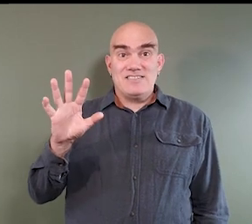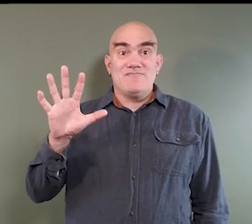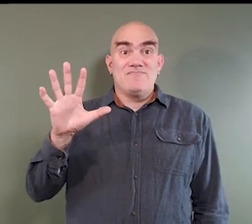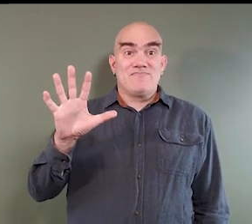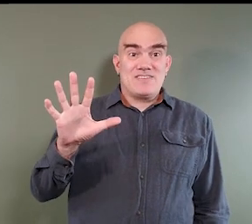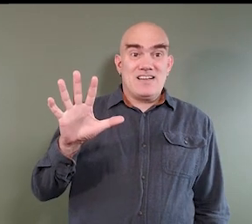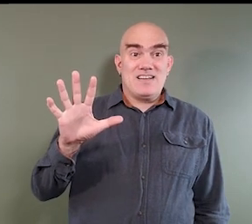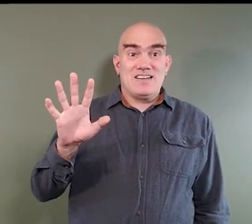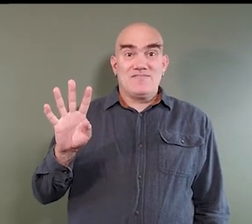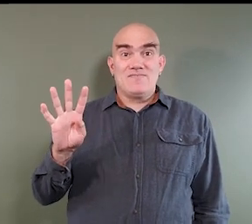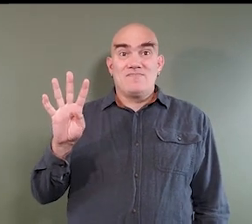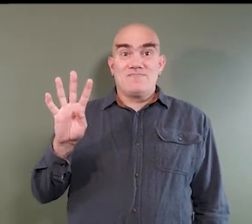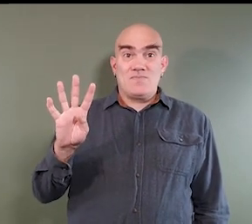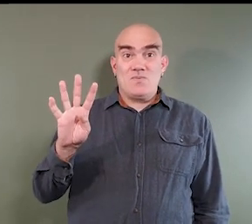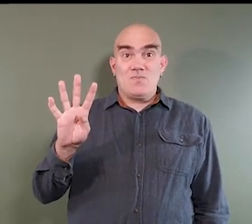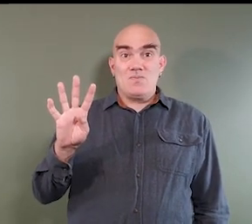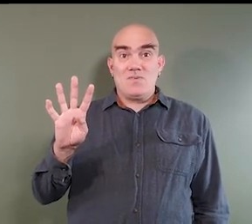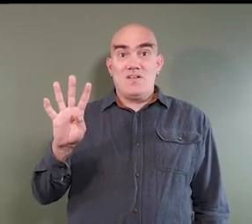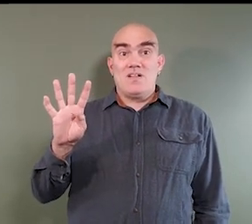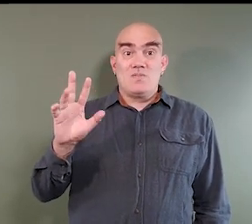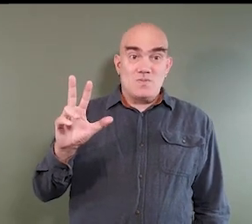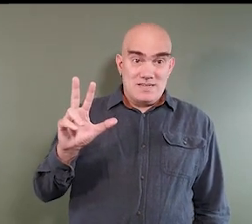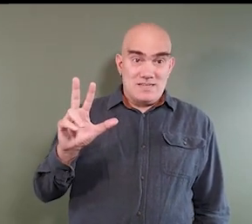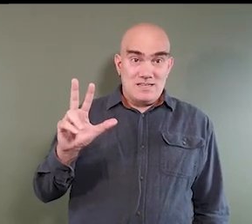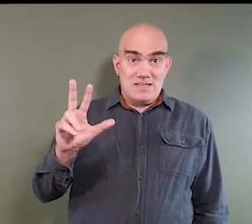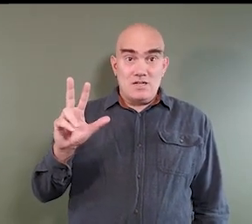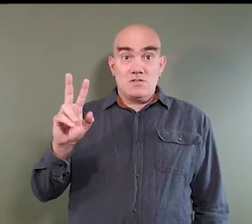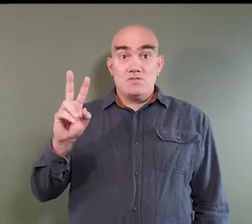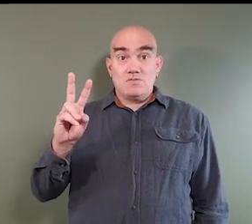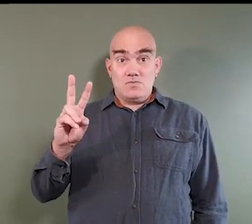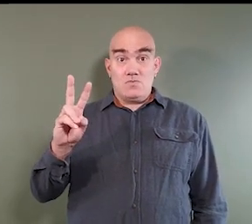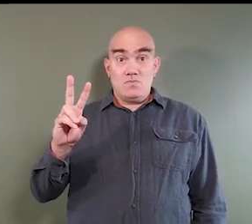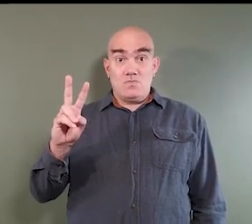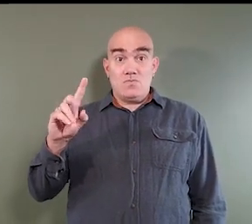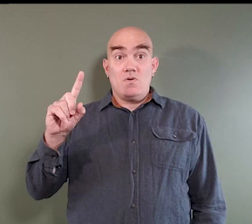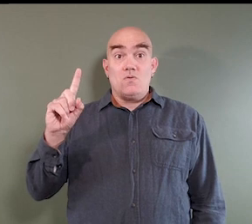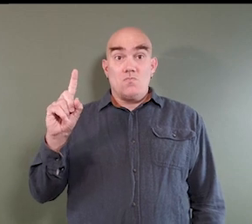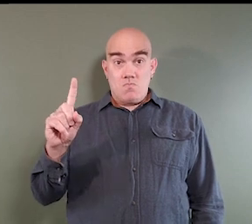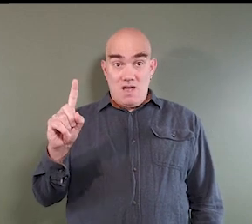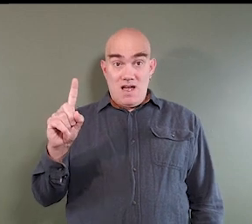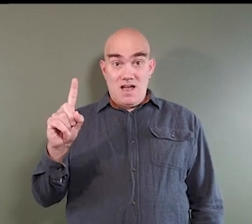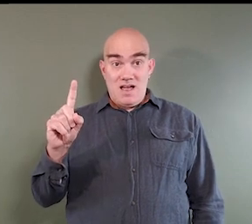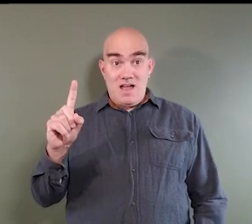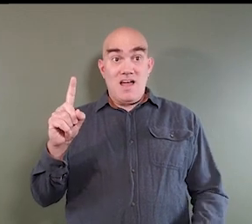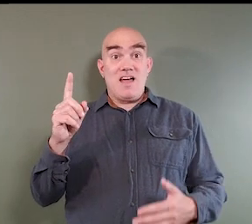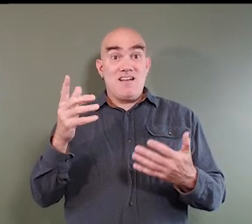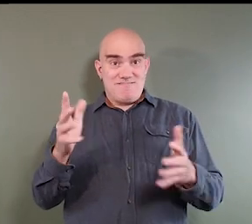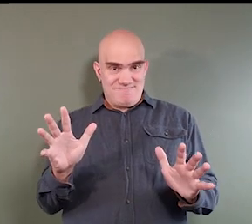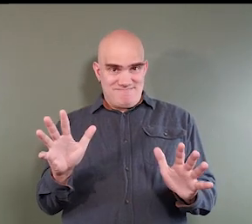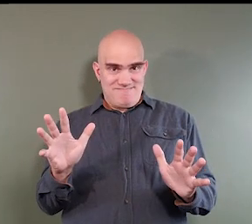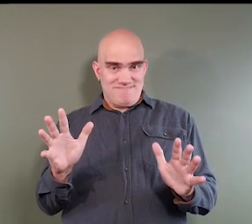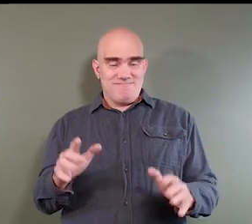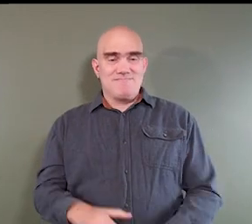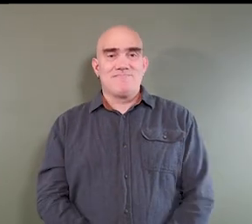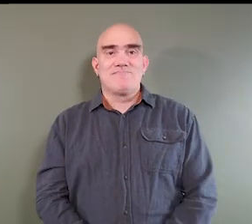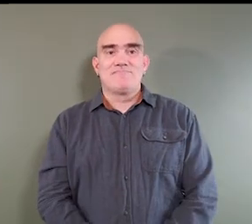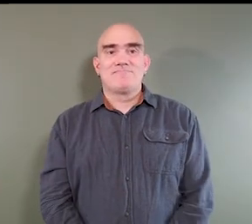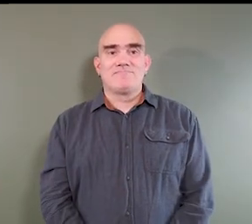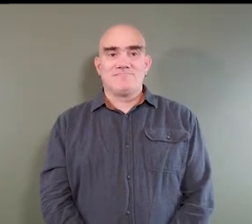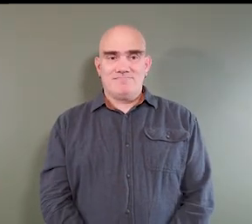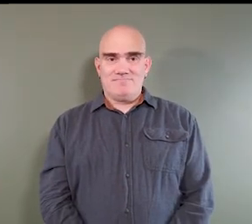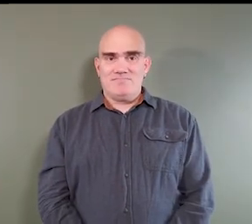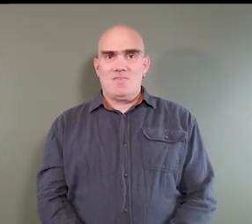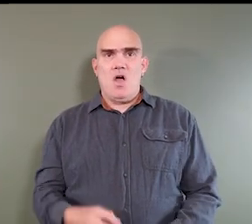6, 5, 4, 3, 2, and 1. Rest.